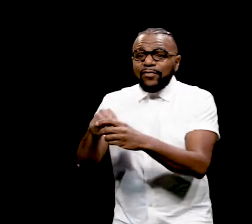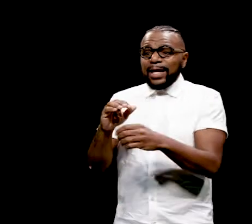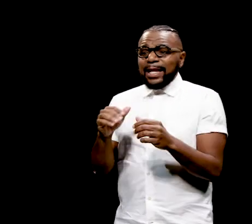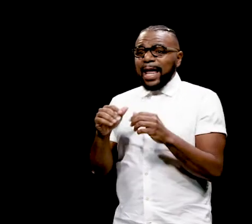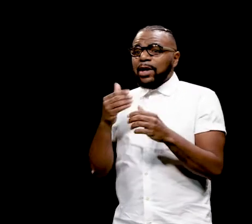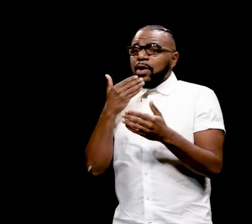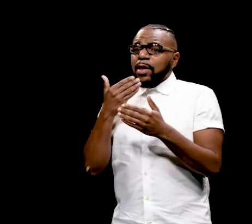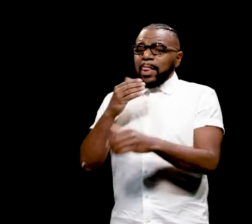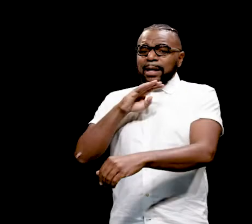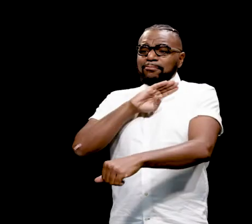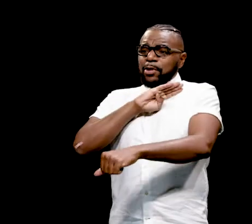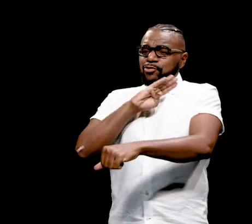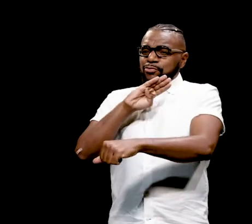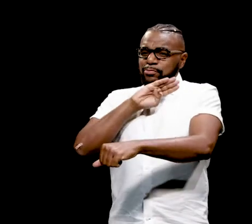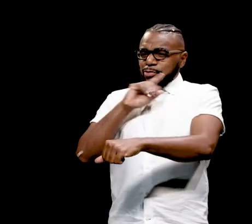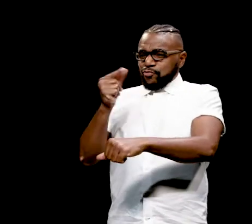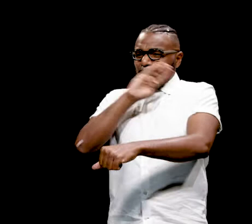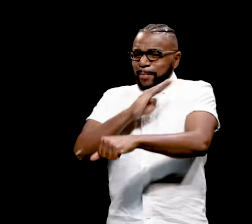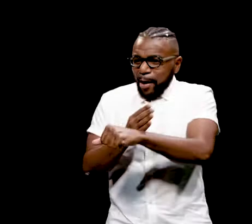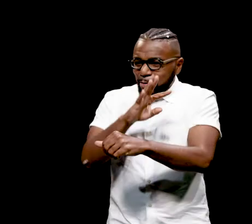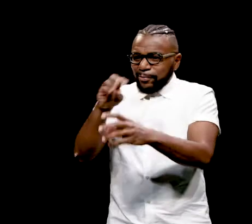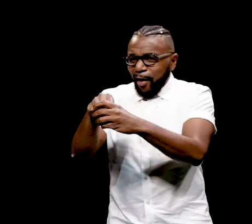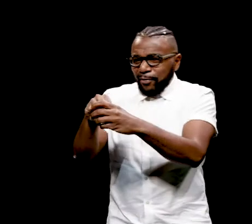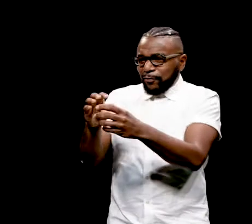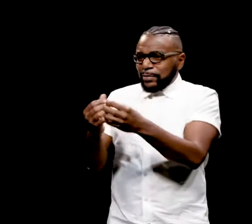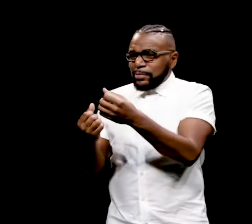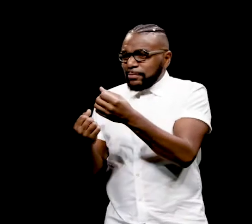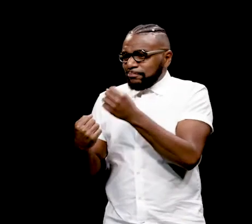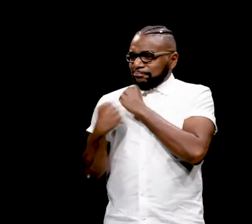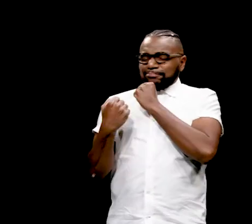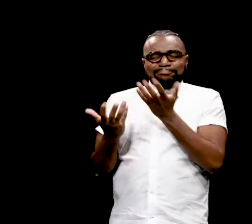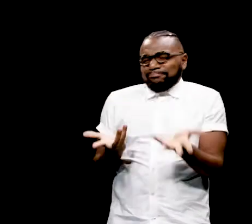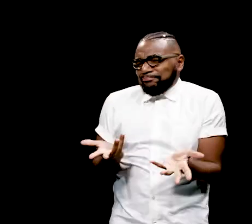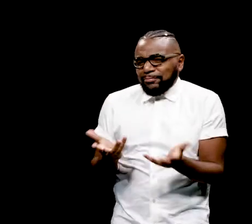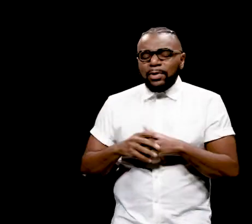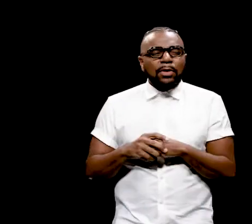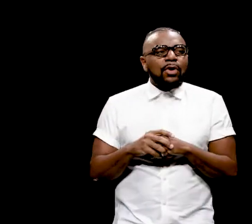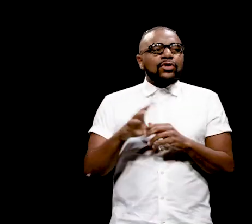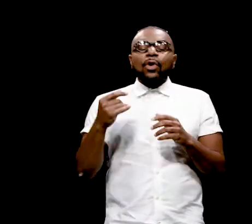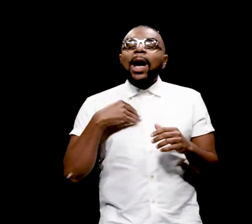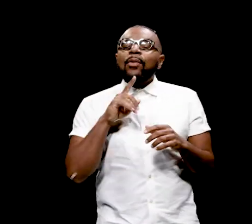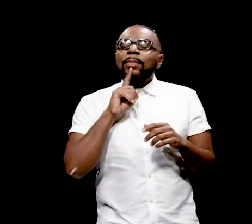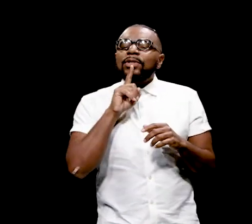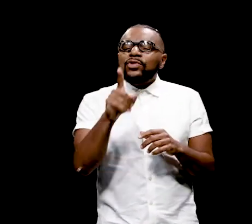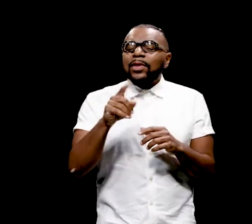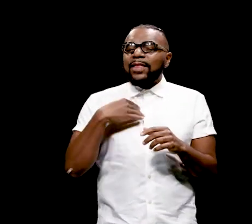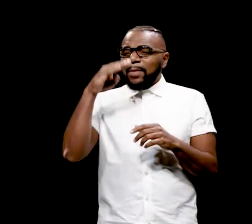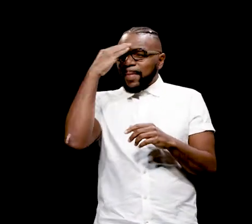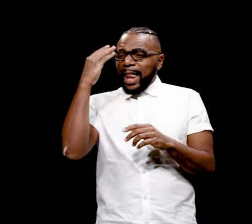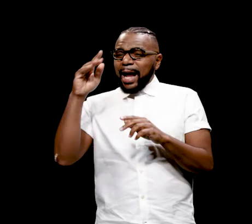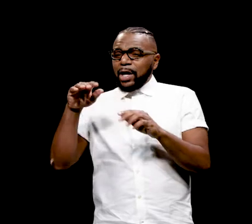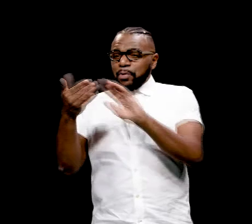change programs and policies in the city of Portland. How will you ensure Portland's Black community is deeply